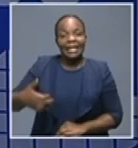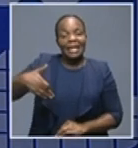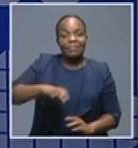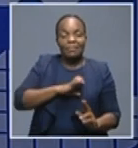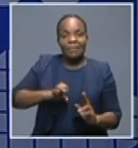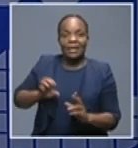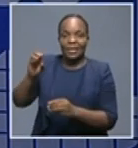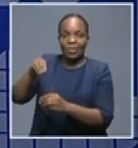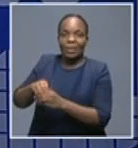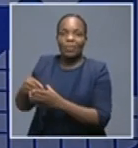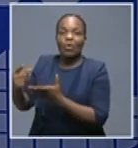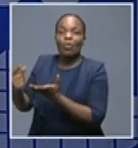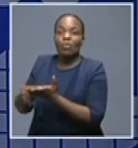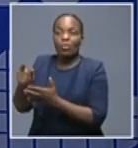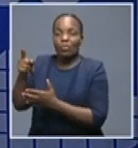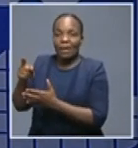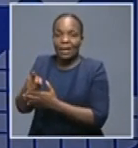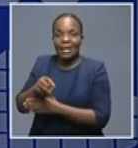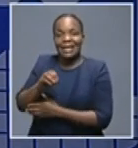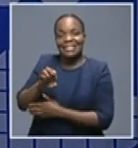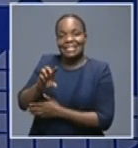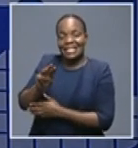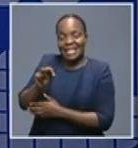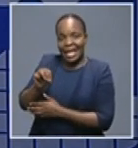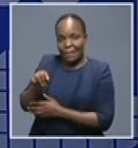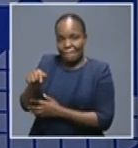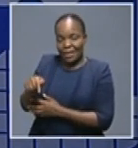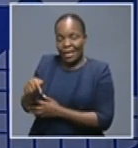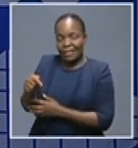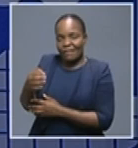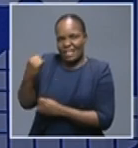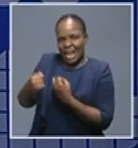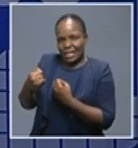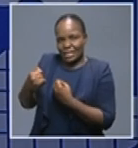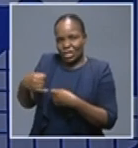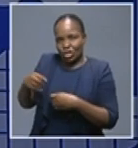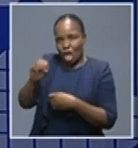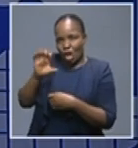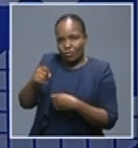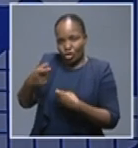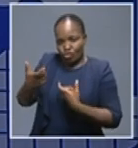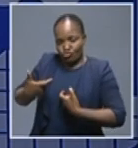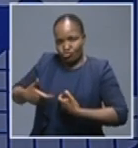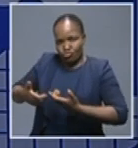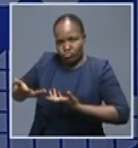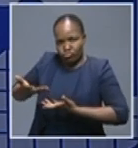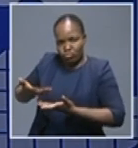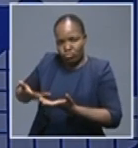to Ghana, Selma Ashipala-Musavyi, on the just-ended African Prosperity Dialogue